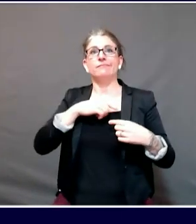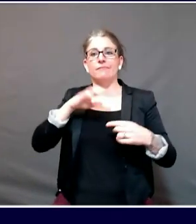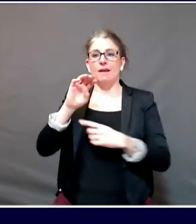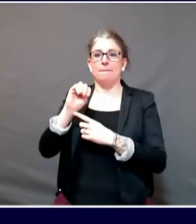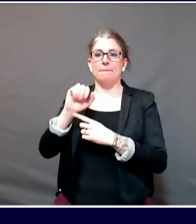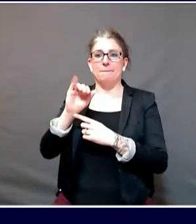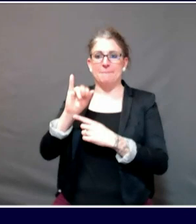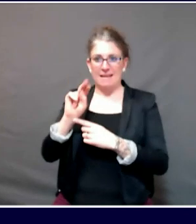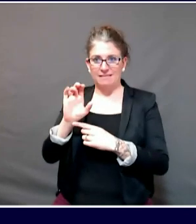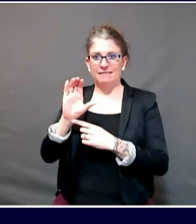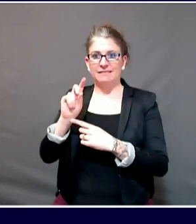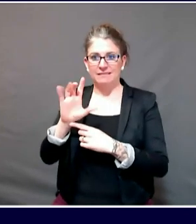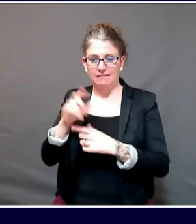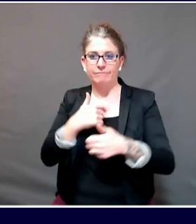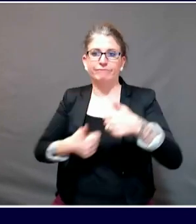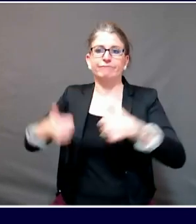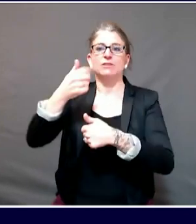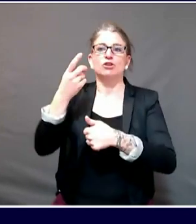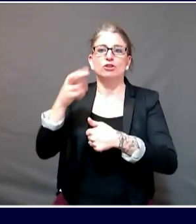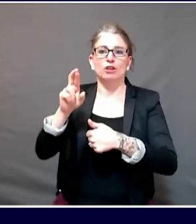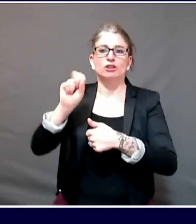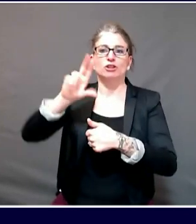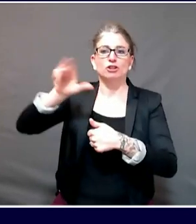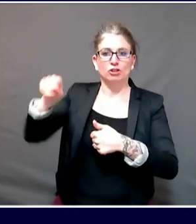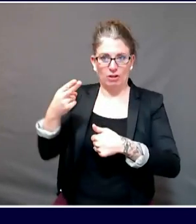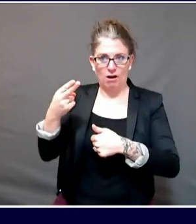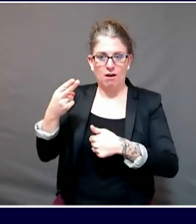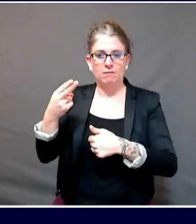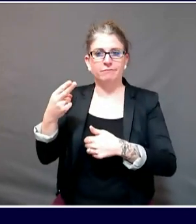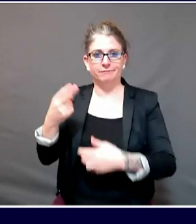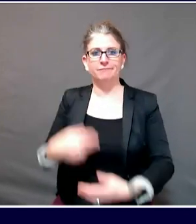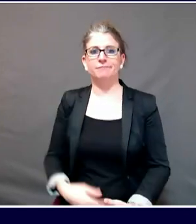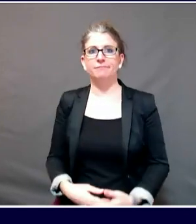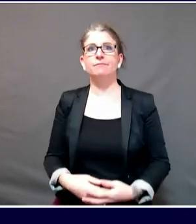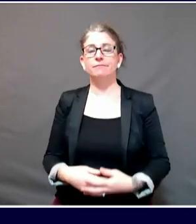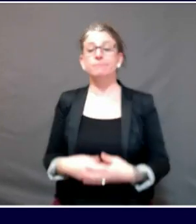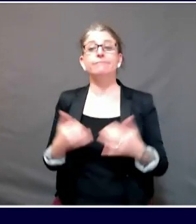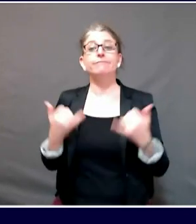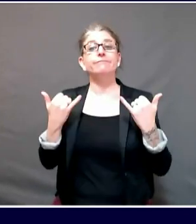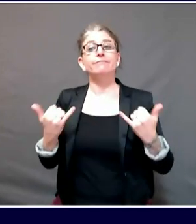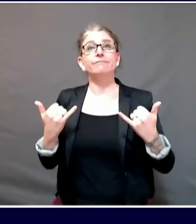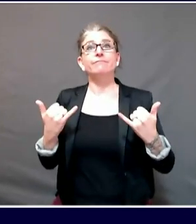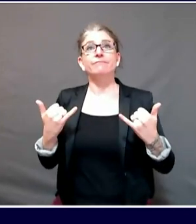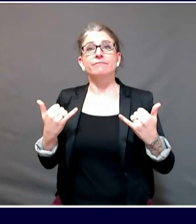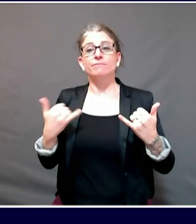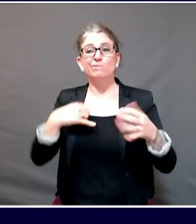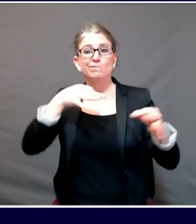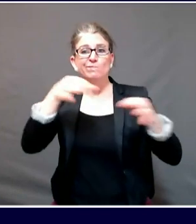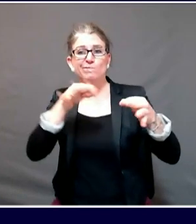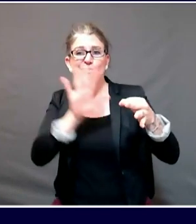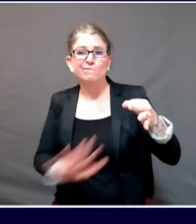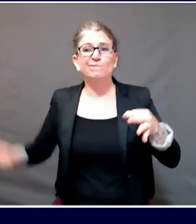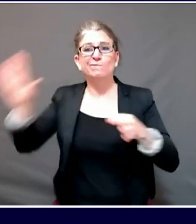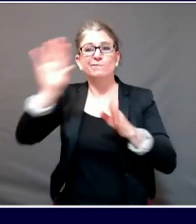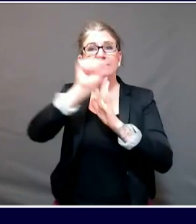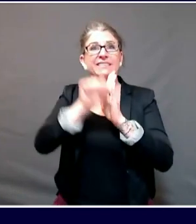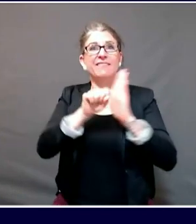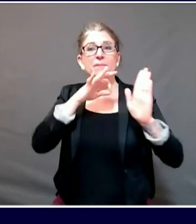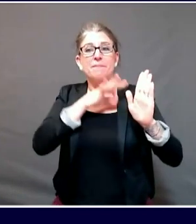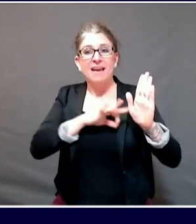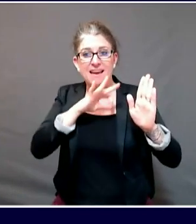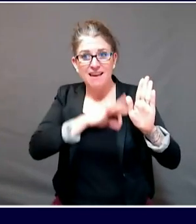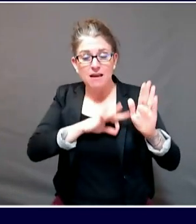to join everyone today to provide an update on where we stand with respect to COVID-19 and vaccination efforts